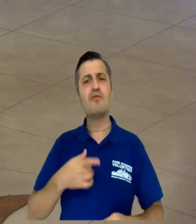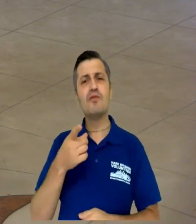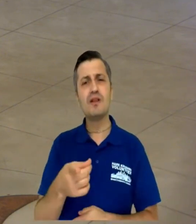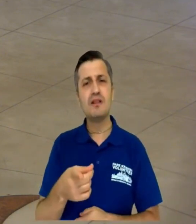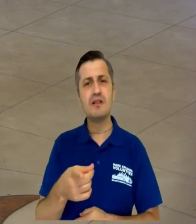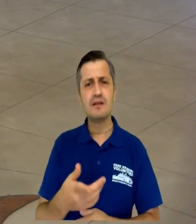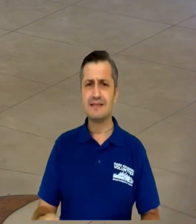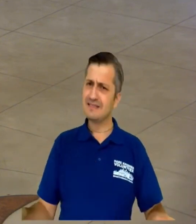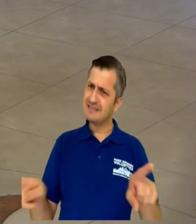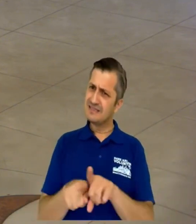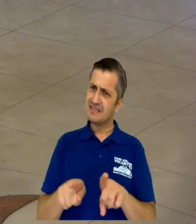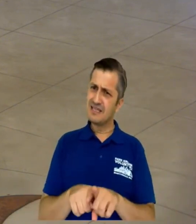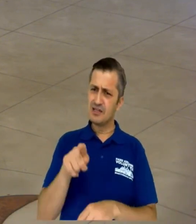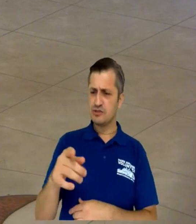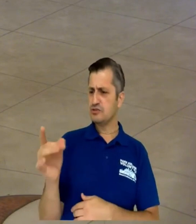to?